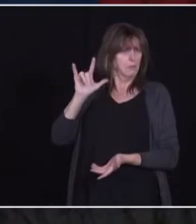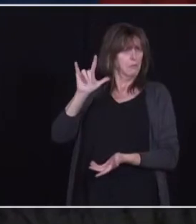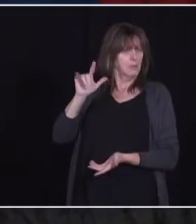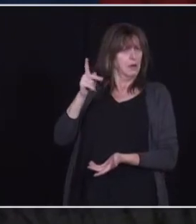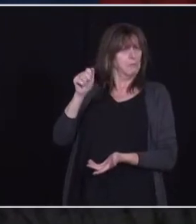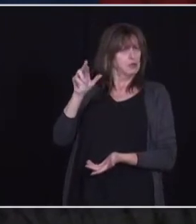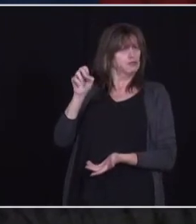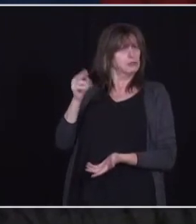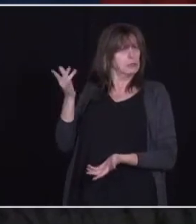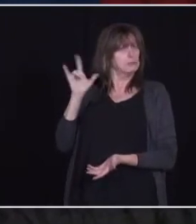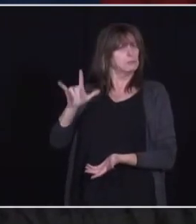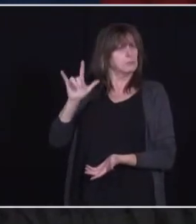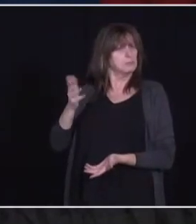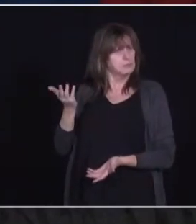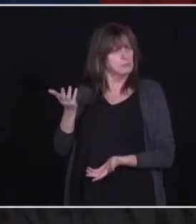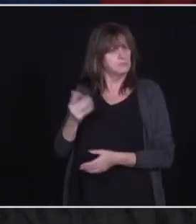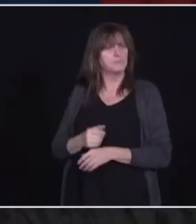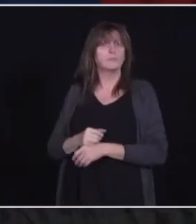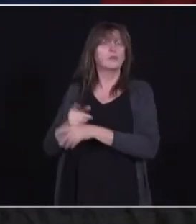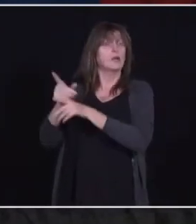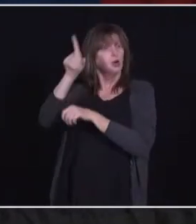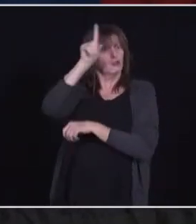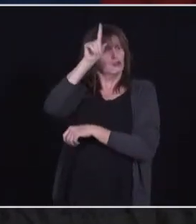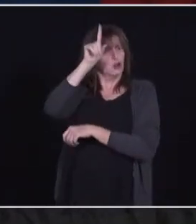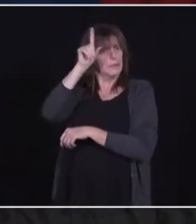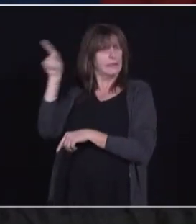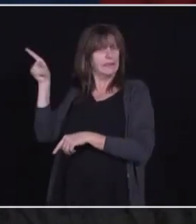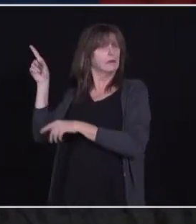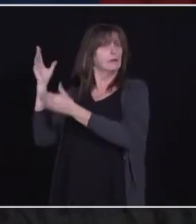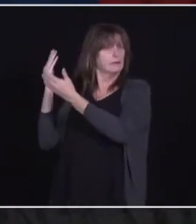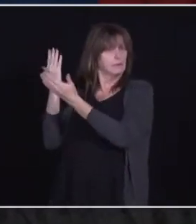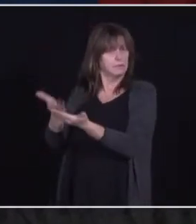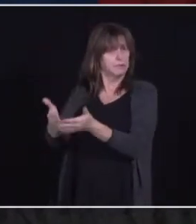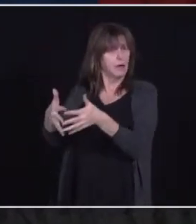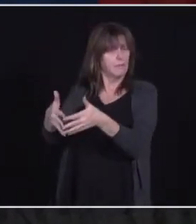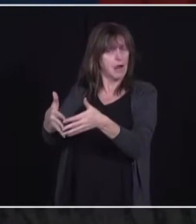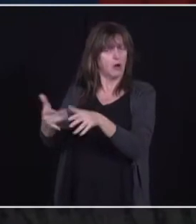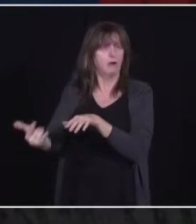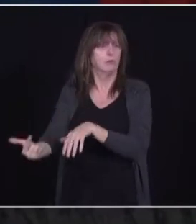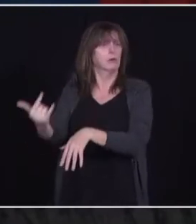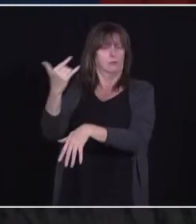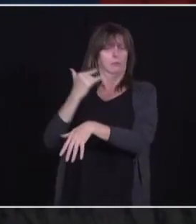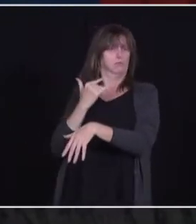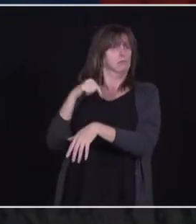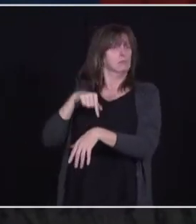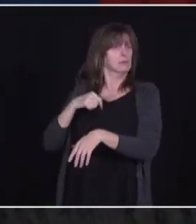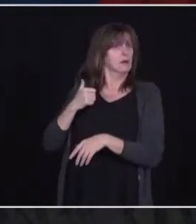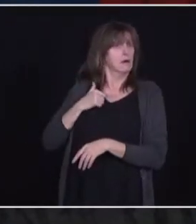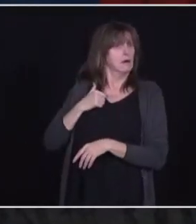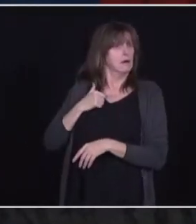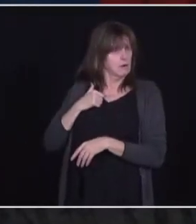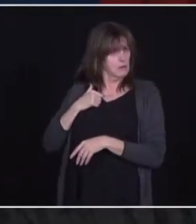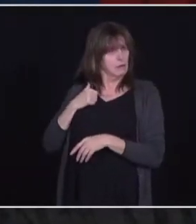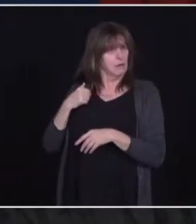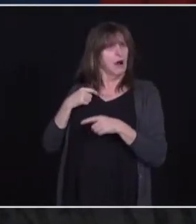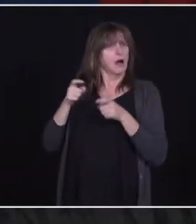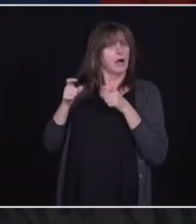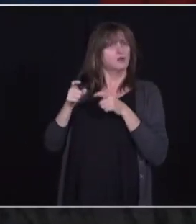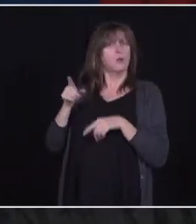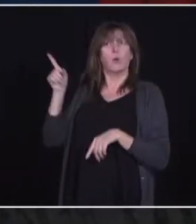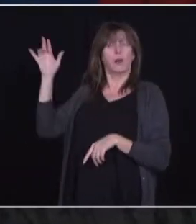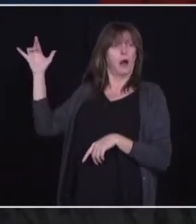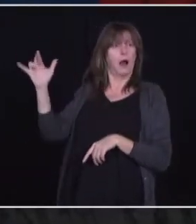Belgium into Germany, through the United States into Canada, and realize we cannot control what happens from there. So Pfizer has said that they're going to